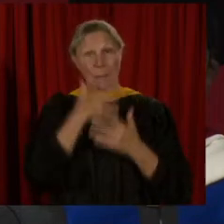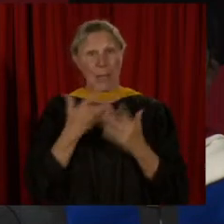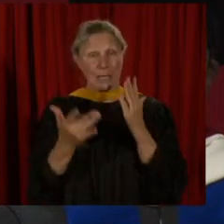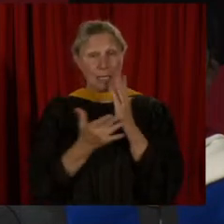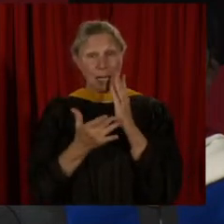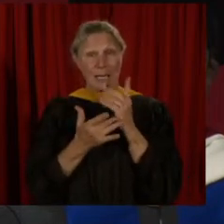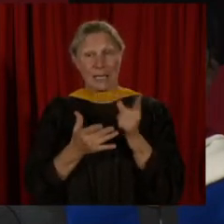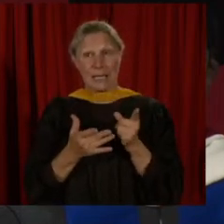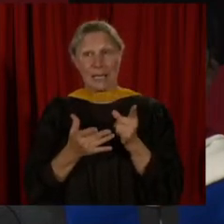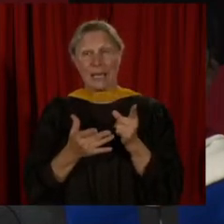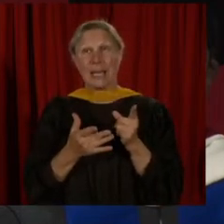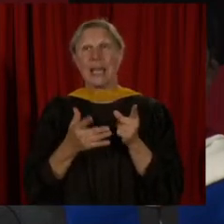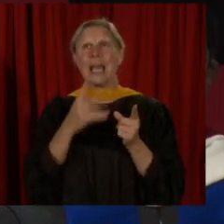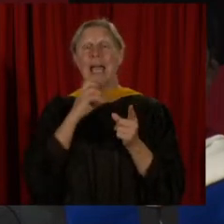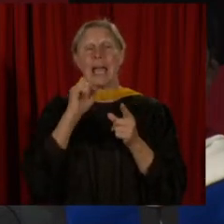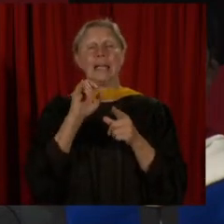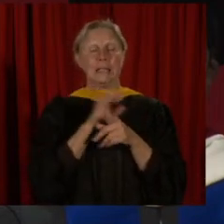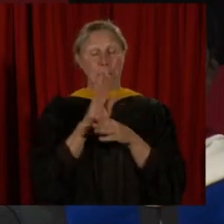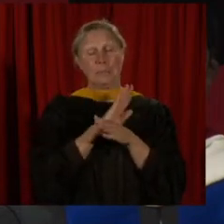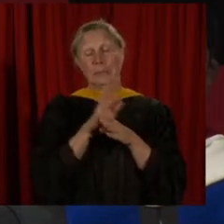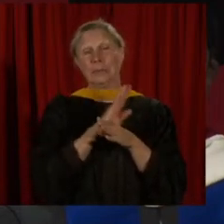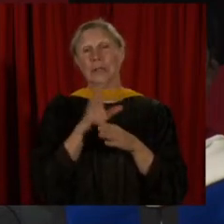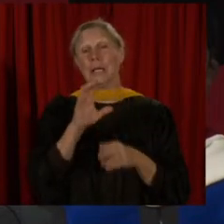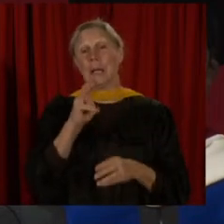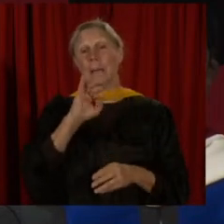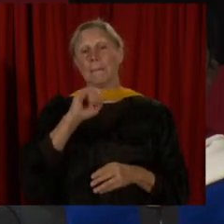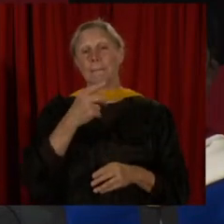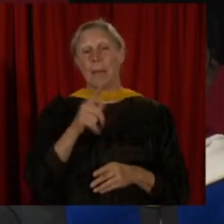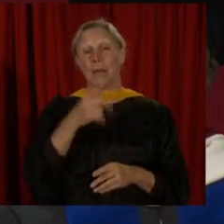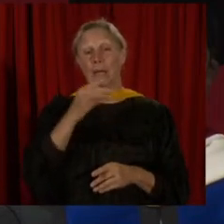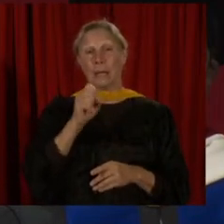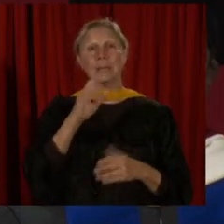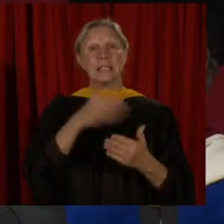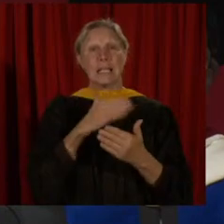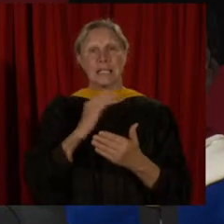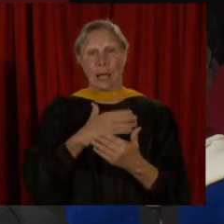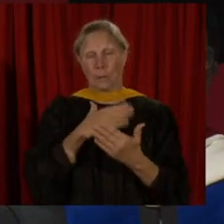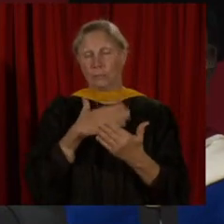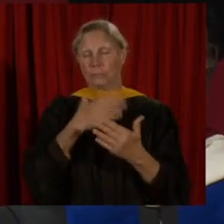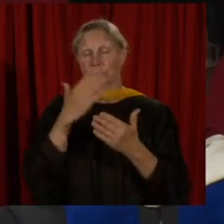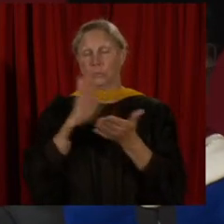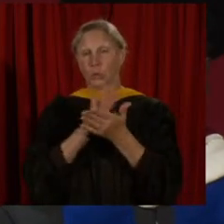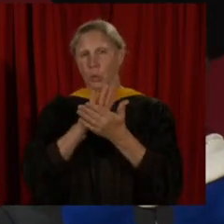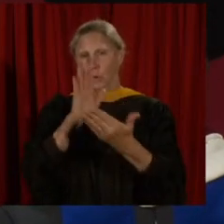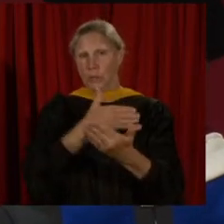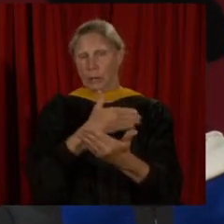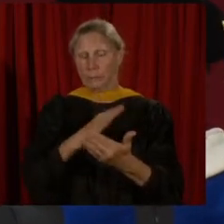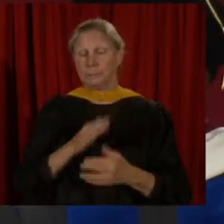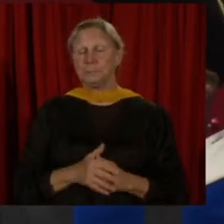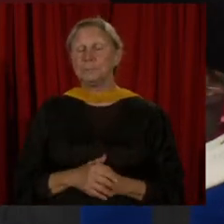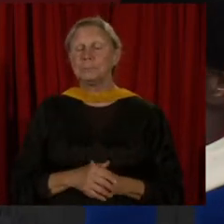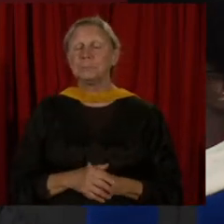Technology and Enterprise Systems, Michael Gibbs, sings the alma mater.